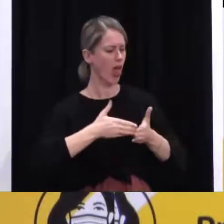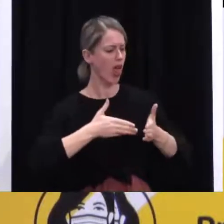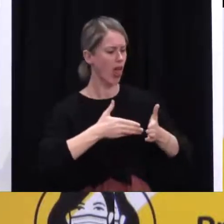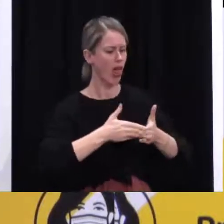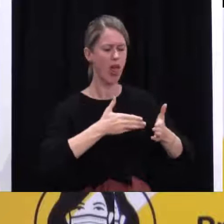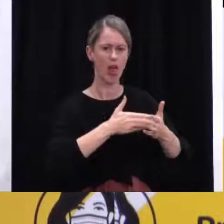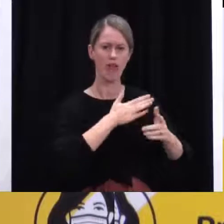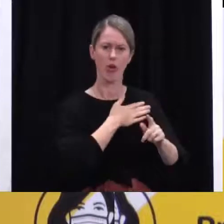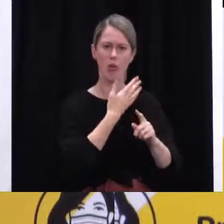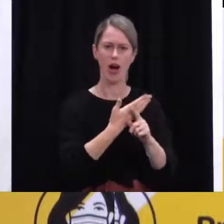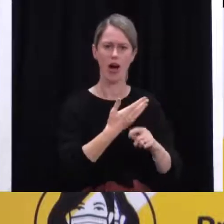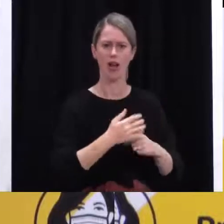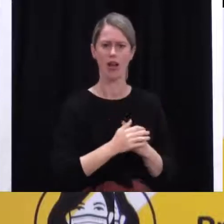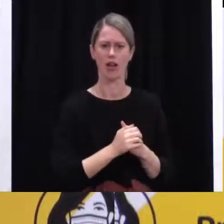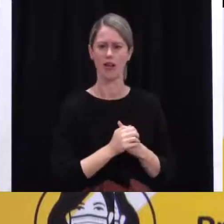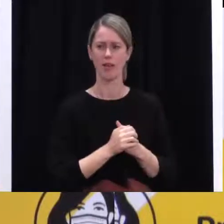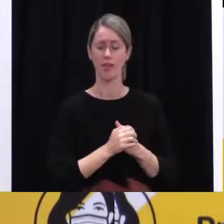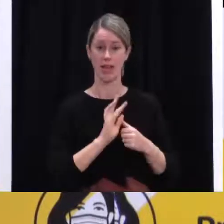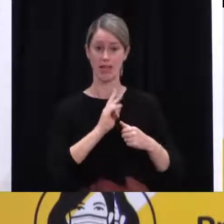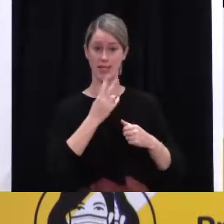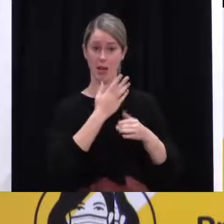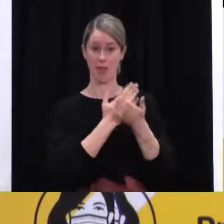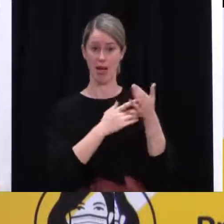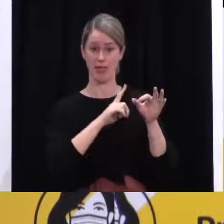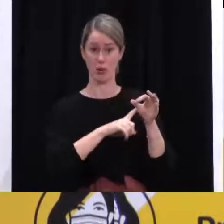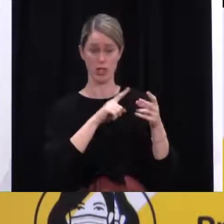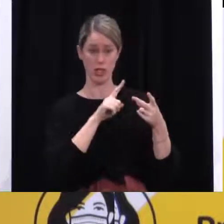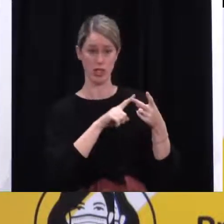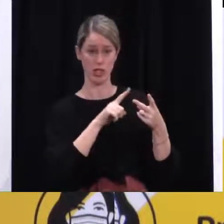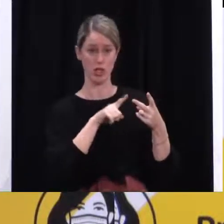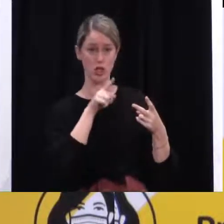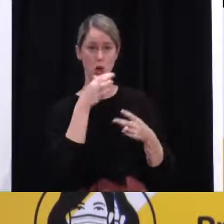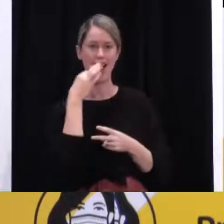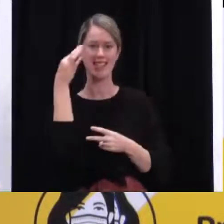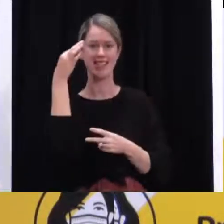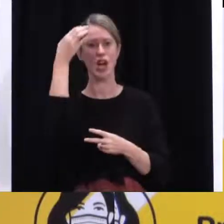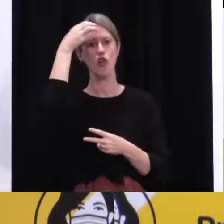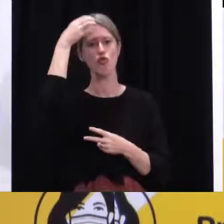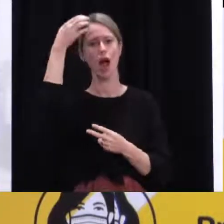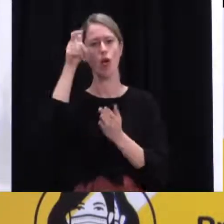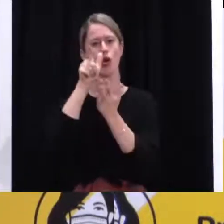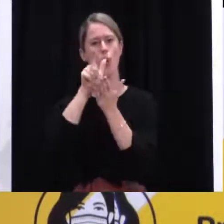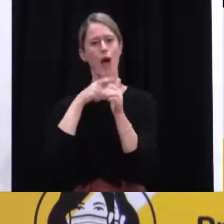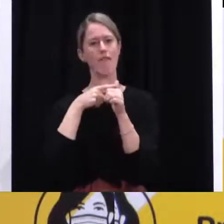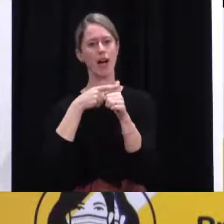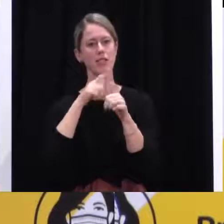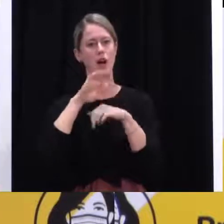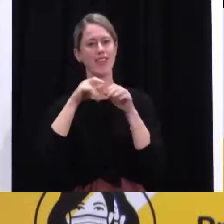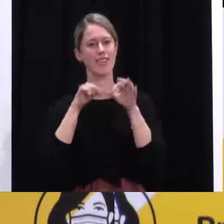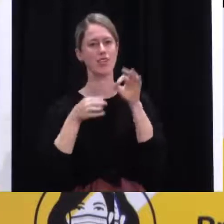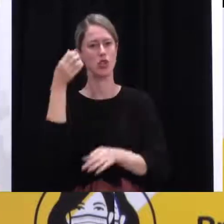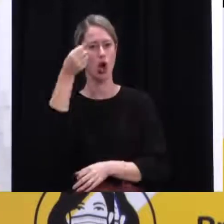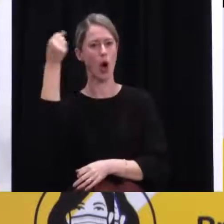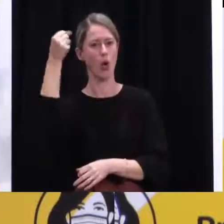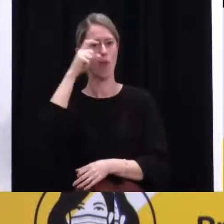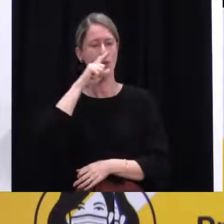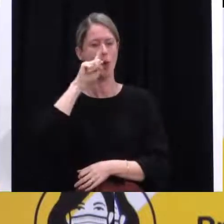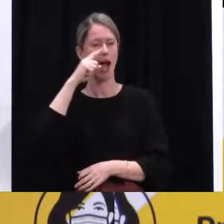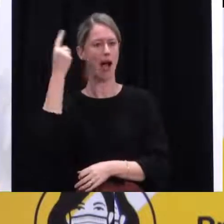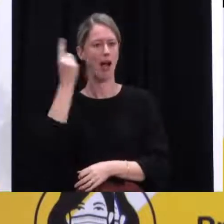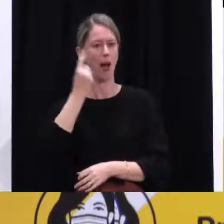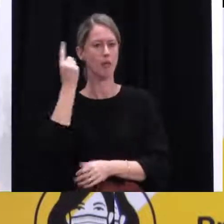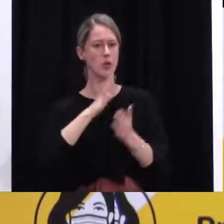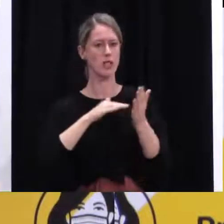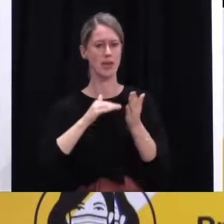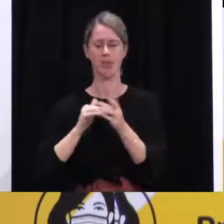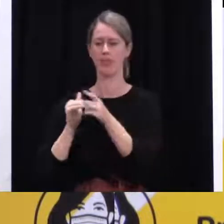system for a while? And the second part to the question is, did you seek Crown Law advice over this decision? Look, I get Crown Law advice